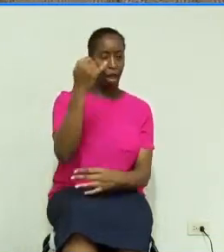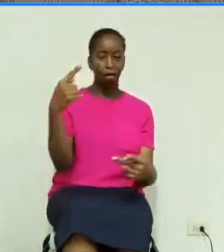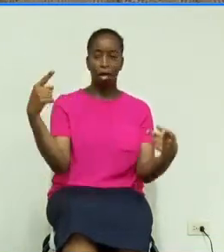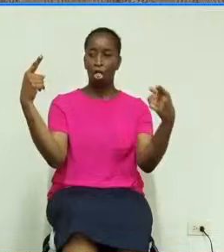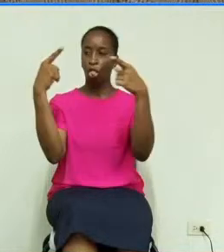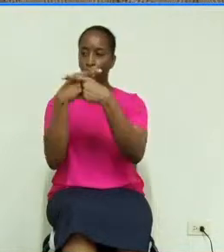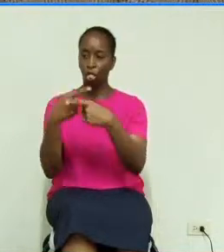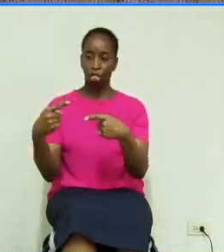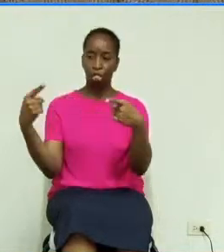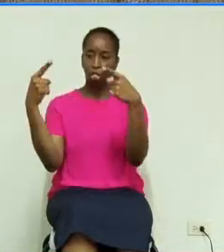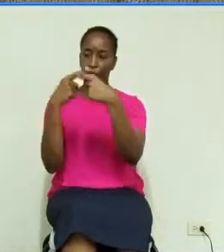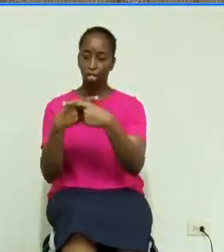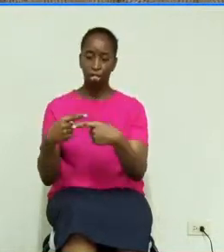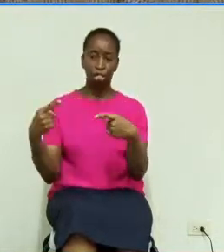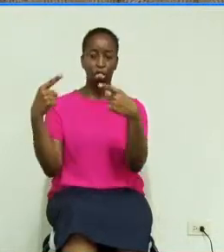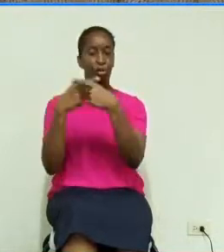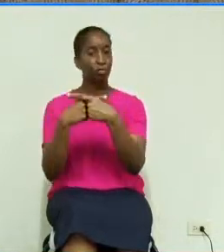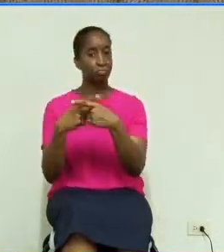I